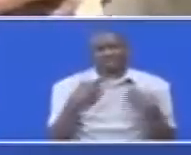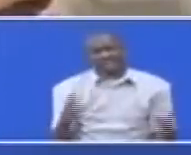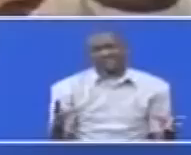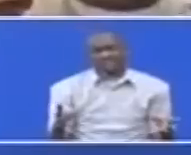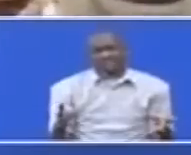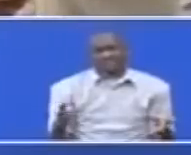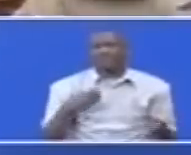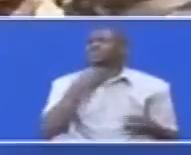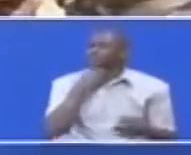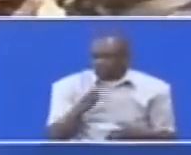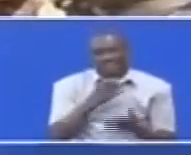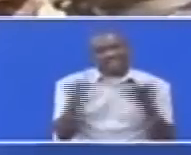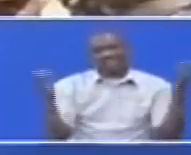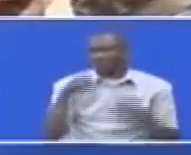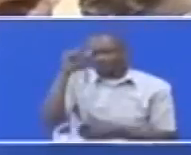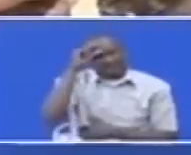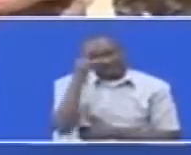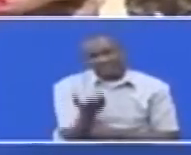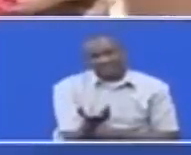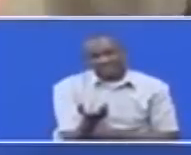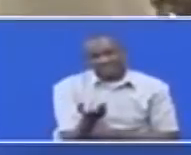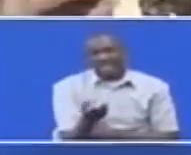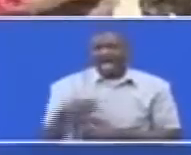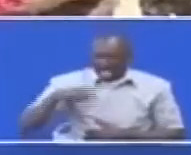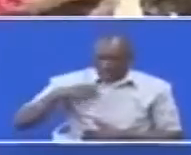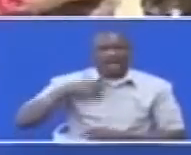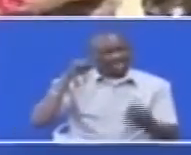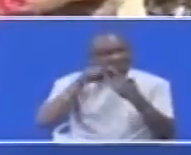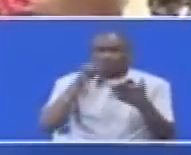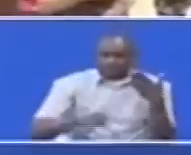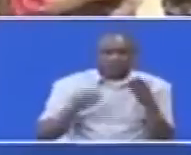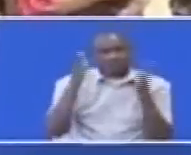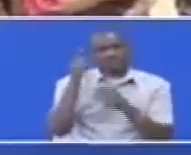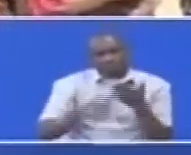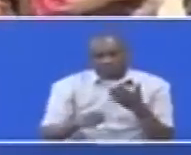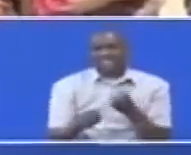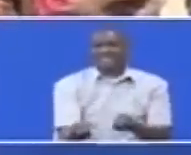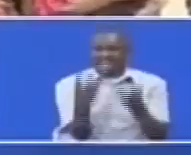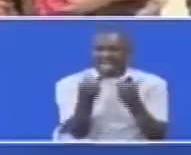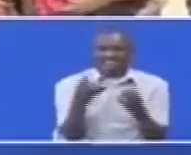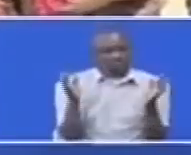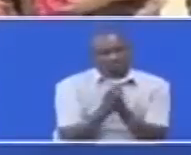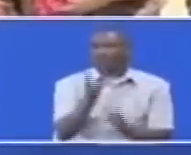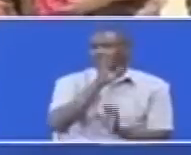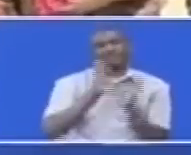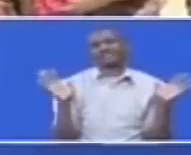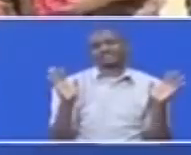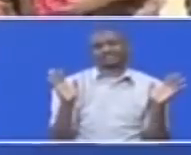Hatuna haja na chochote kingine cha serikali. Haja yetu msituni ni nyasi na maji.